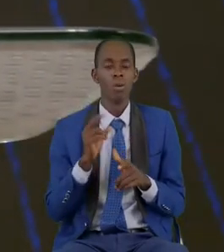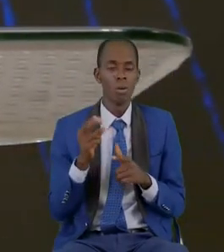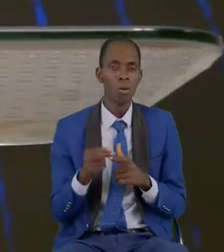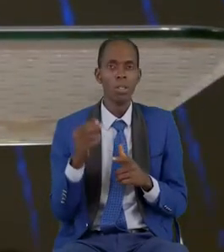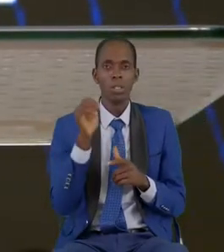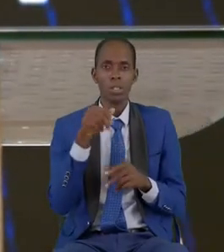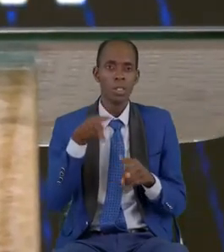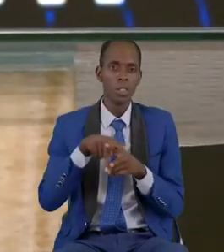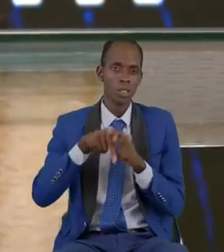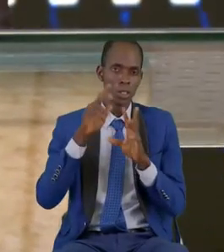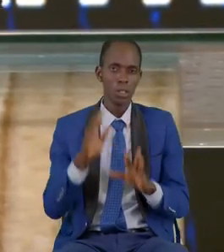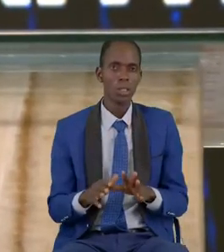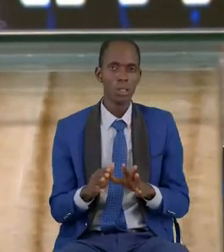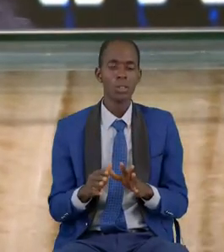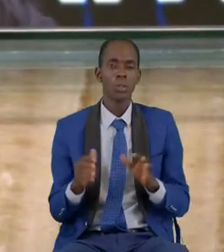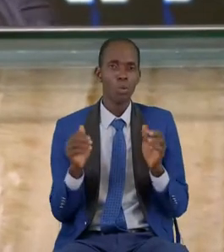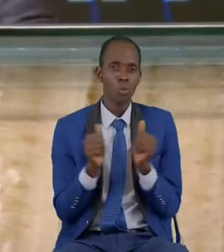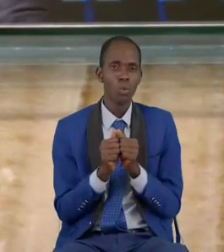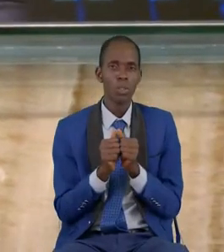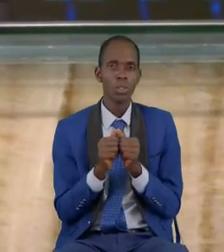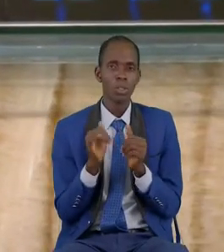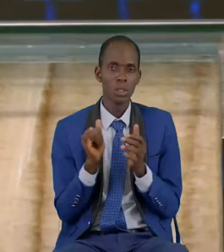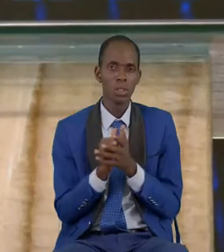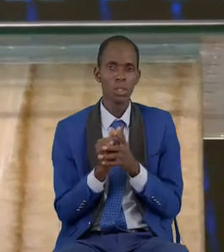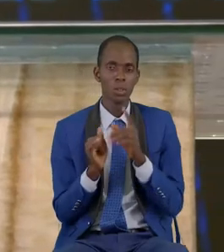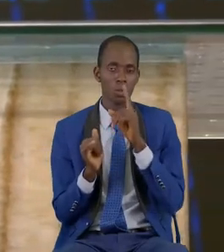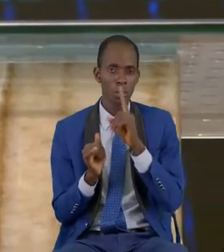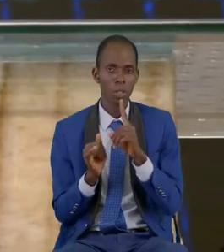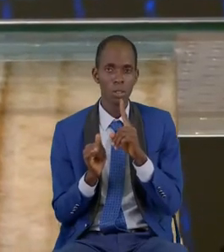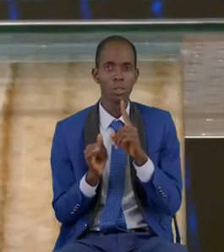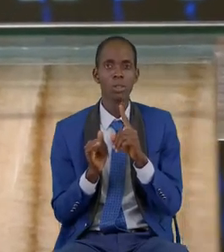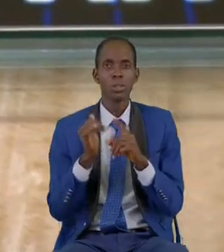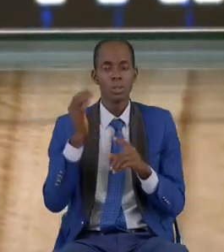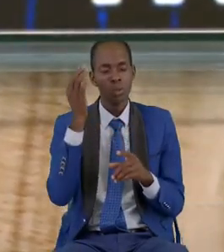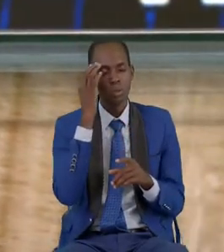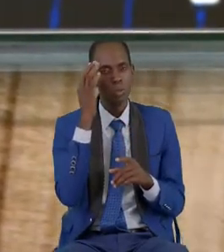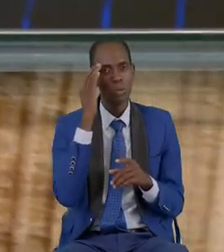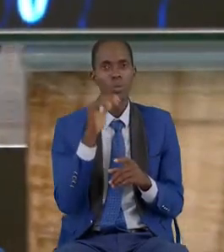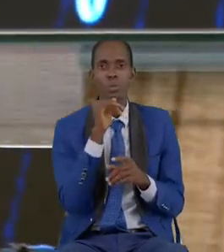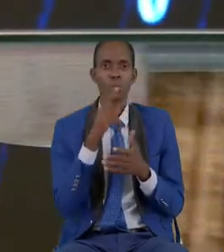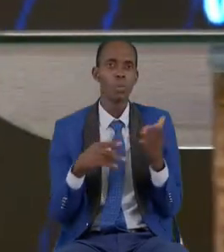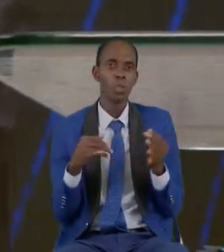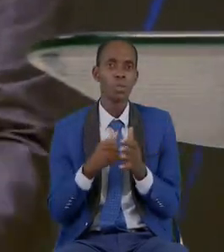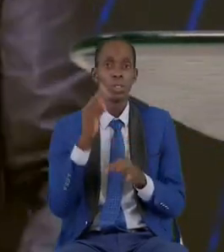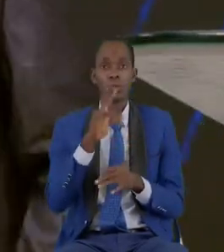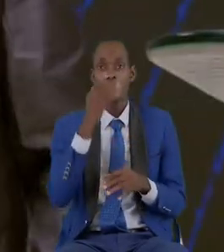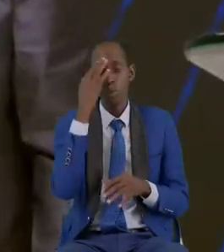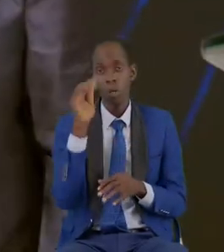an one know not to eat. If you know anyone that is